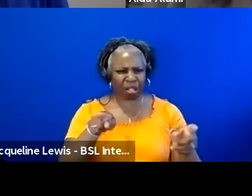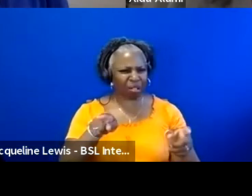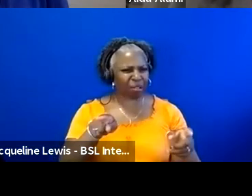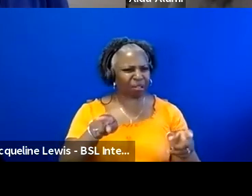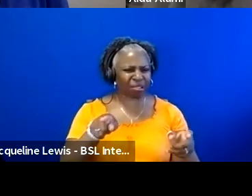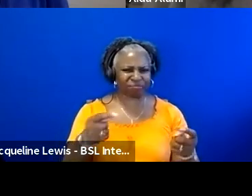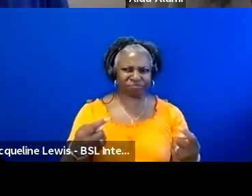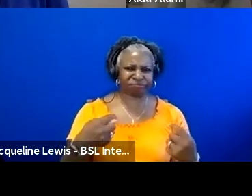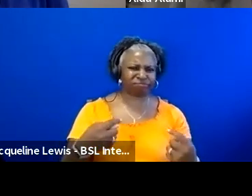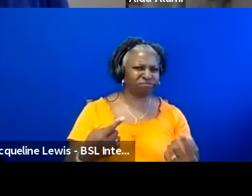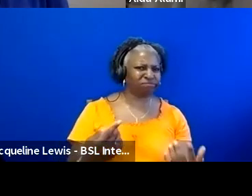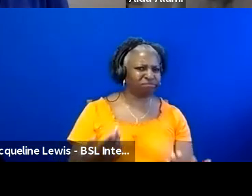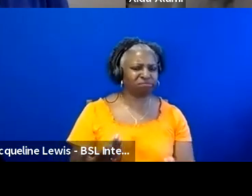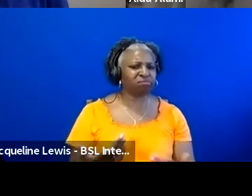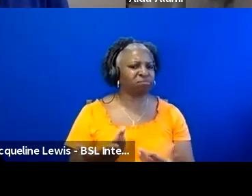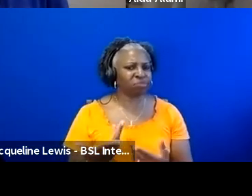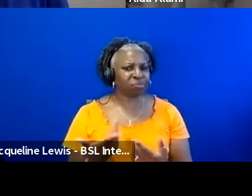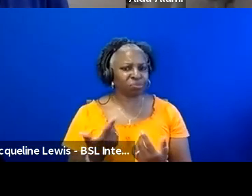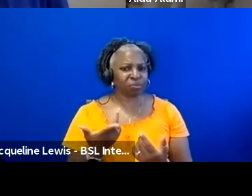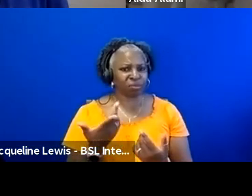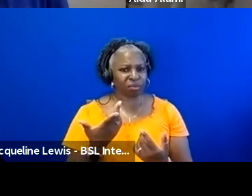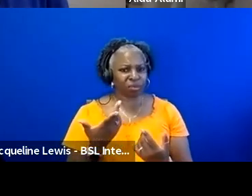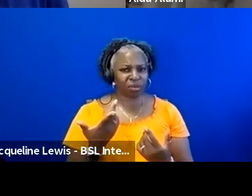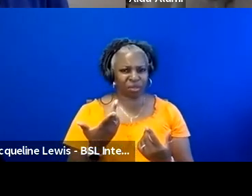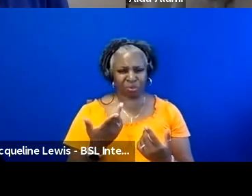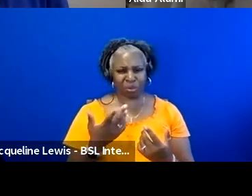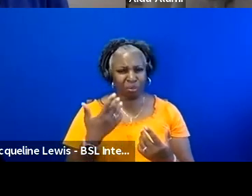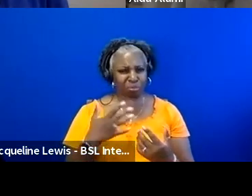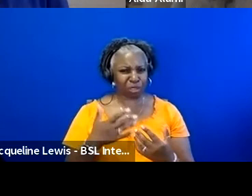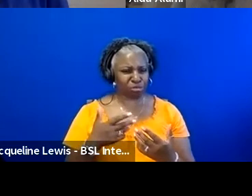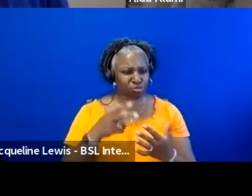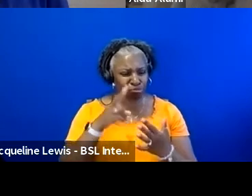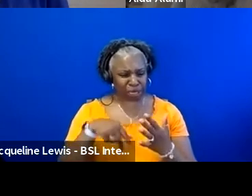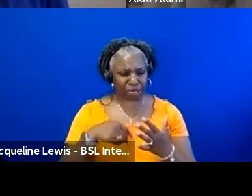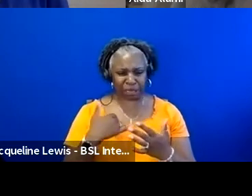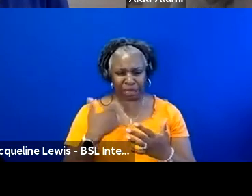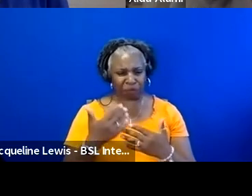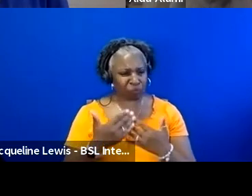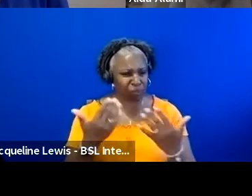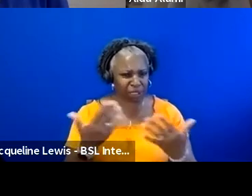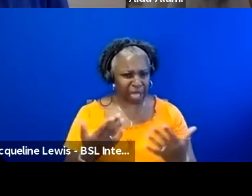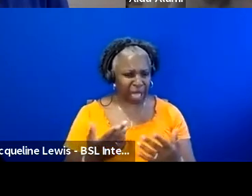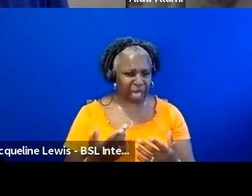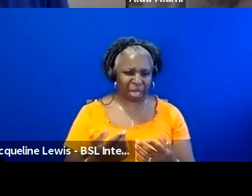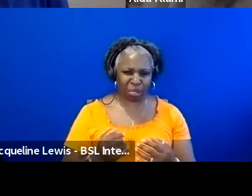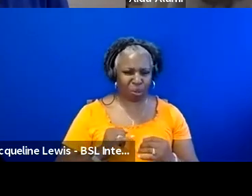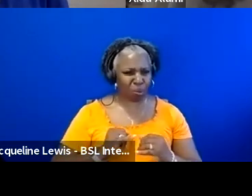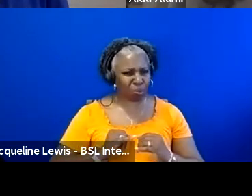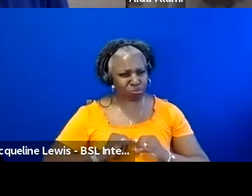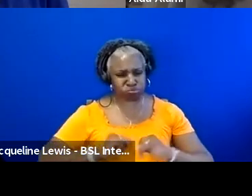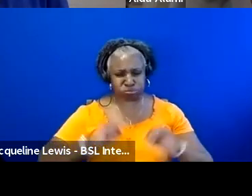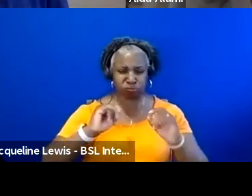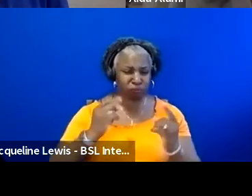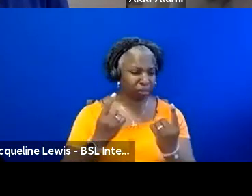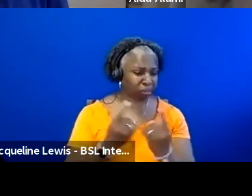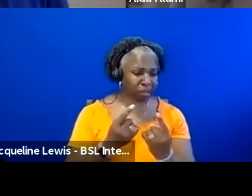day where I don't, you know, read very unpleasant things about myself or get attacked. Just like